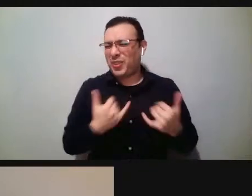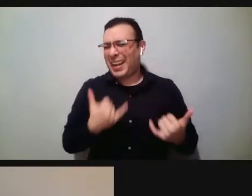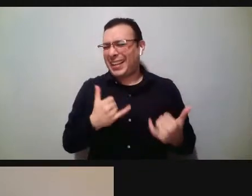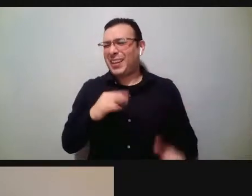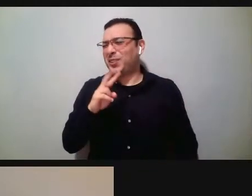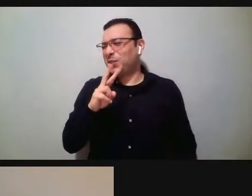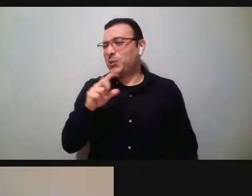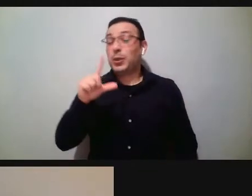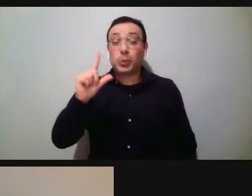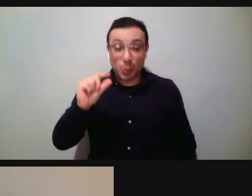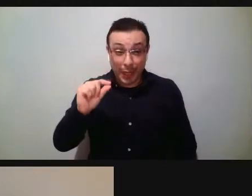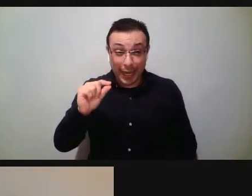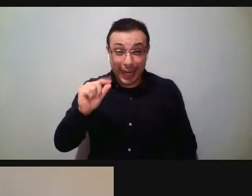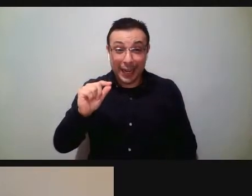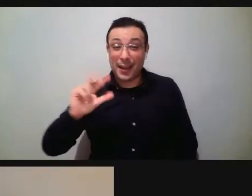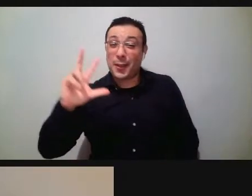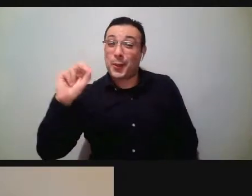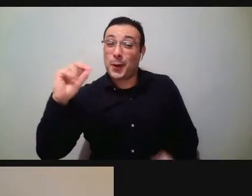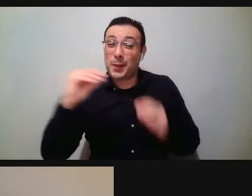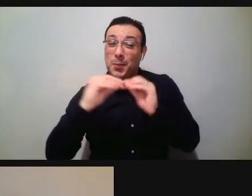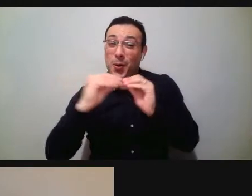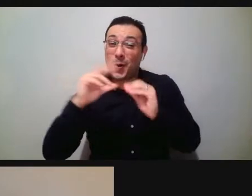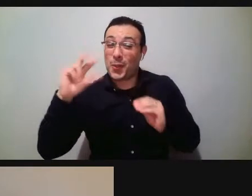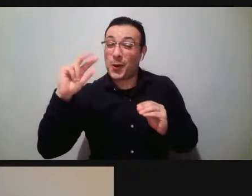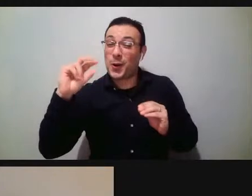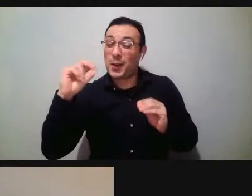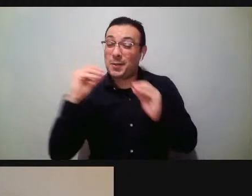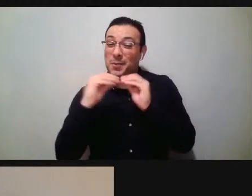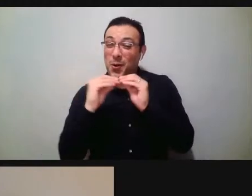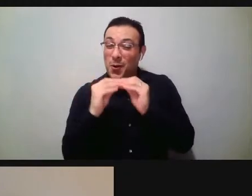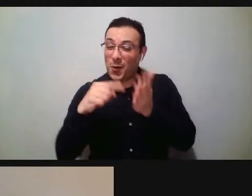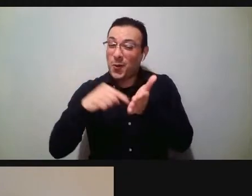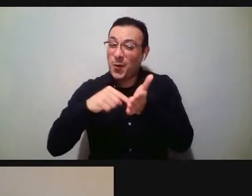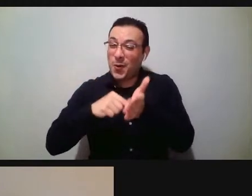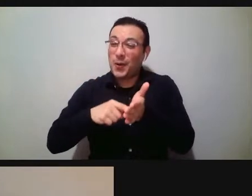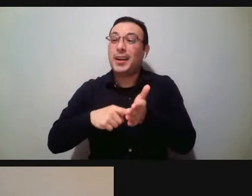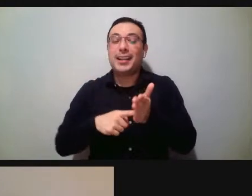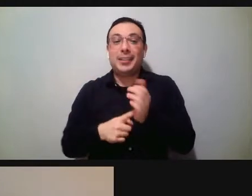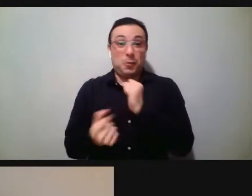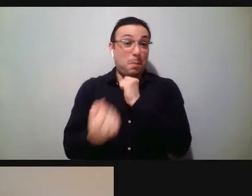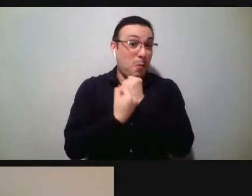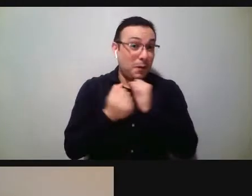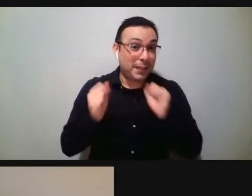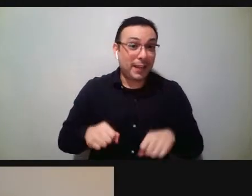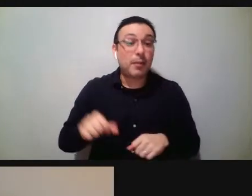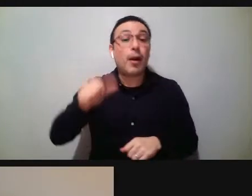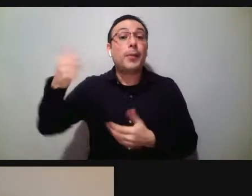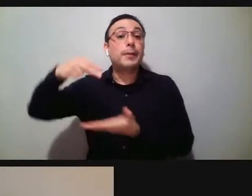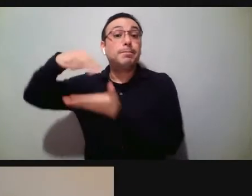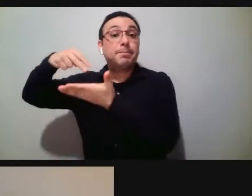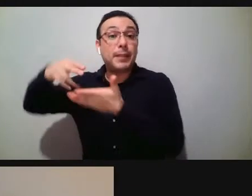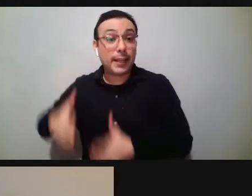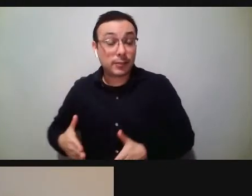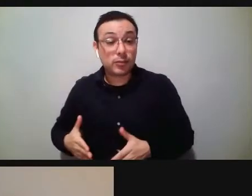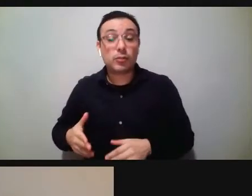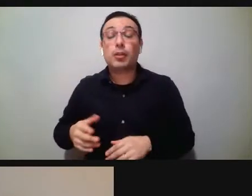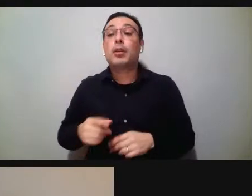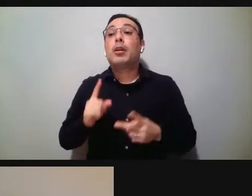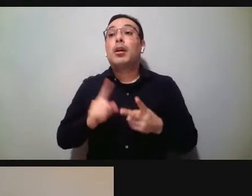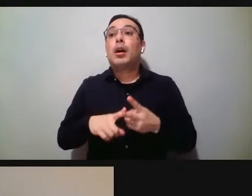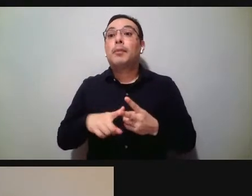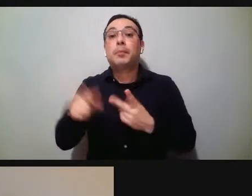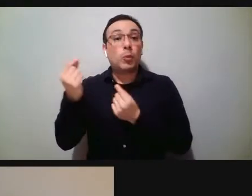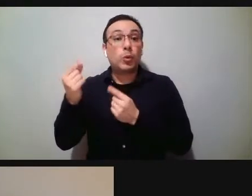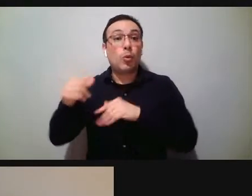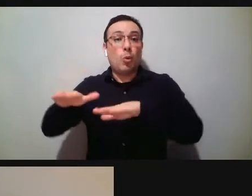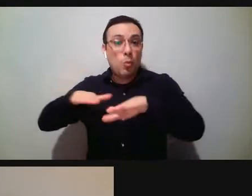220 right now, so only 30 more to go before the end of the month. We have another dancer. We have somebody who's walking and making sure that